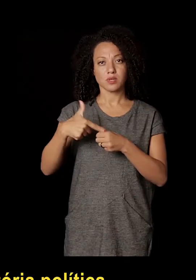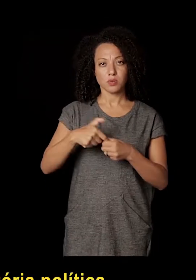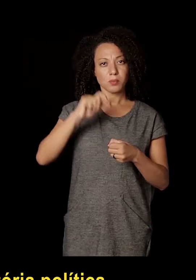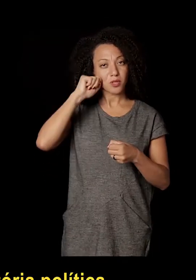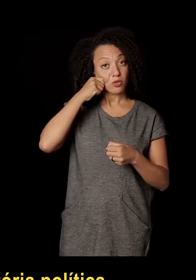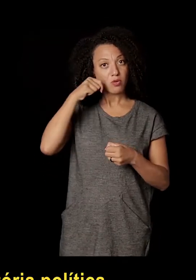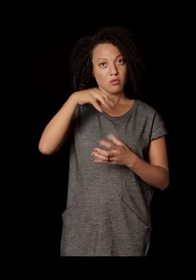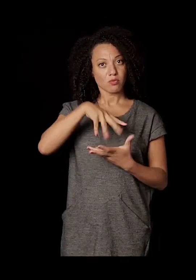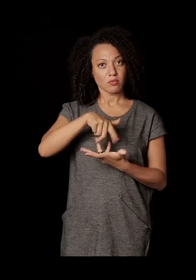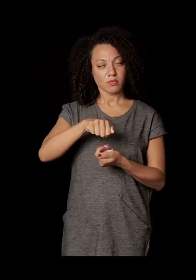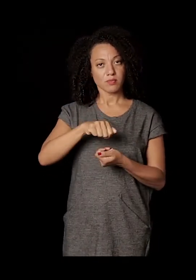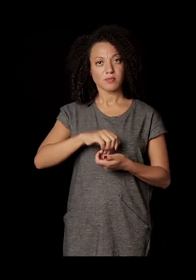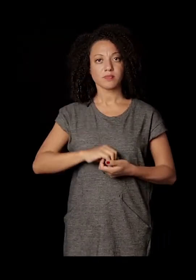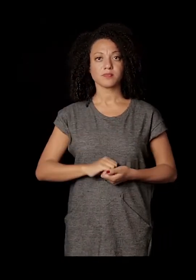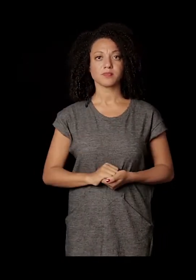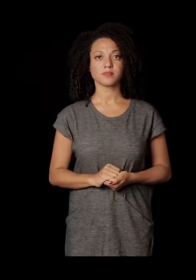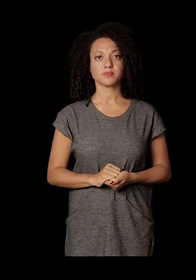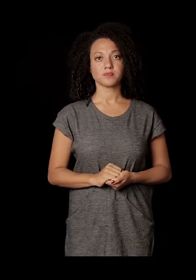the world.